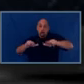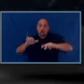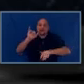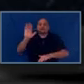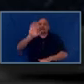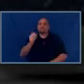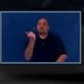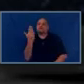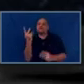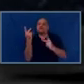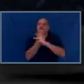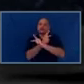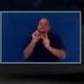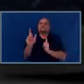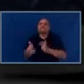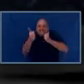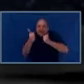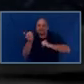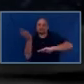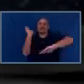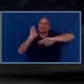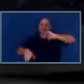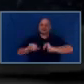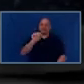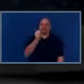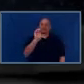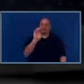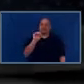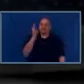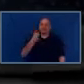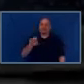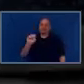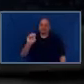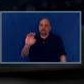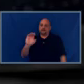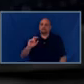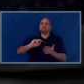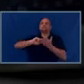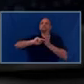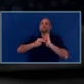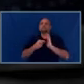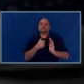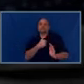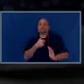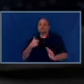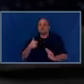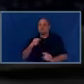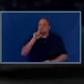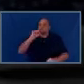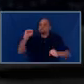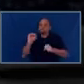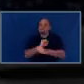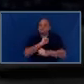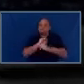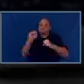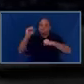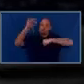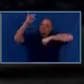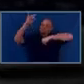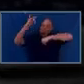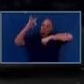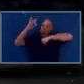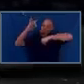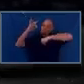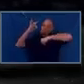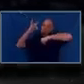times faster than 10 centimeters per second. So we really were coming down at a very, very gentle,